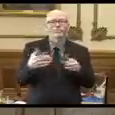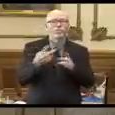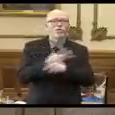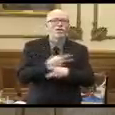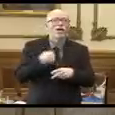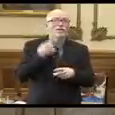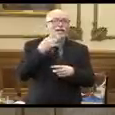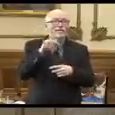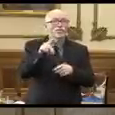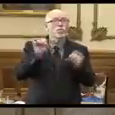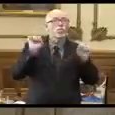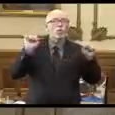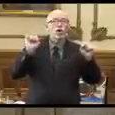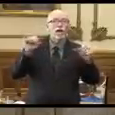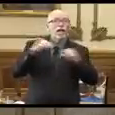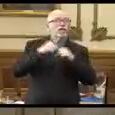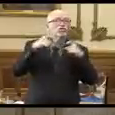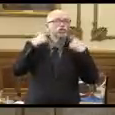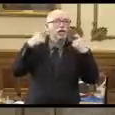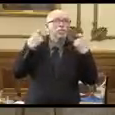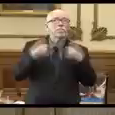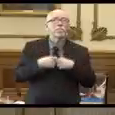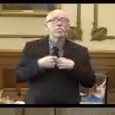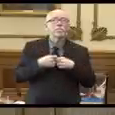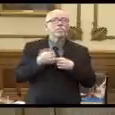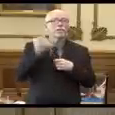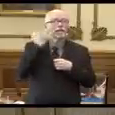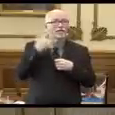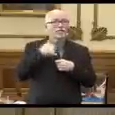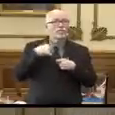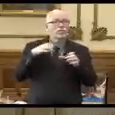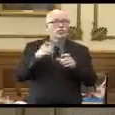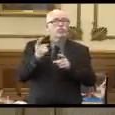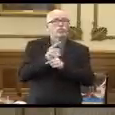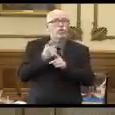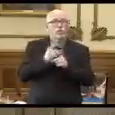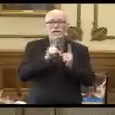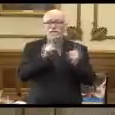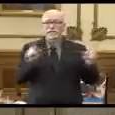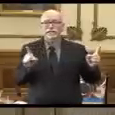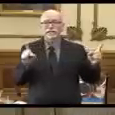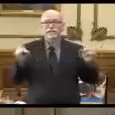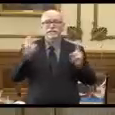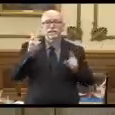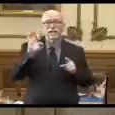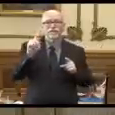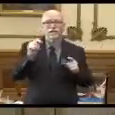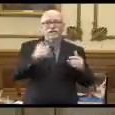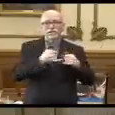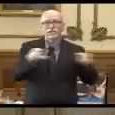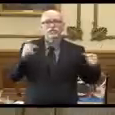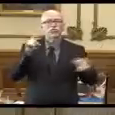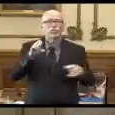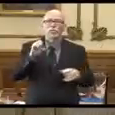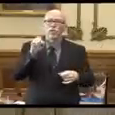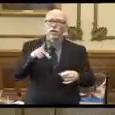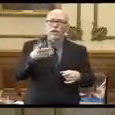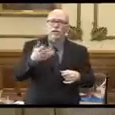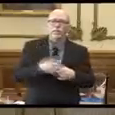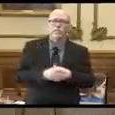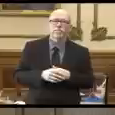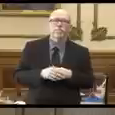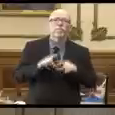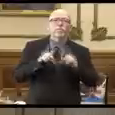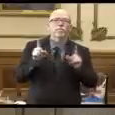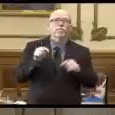that when you're working out in gyms, that if we do the appropriate distancing of 6 foot, we should be okay with that.